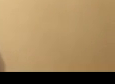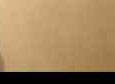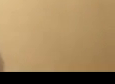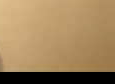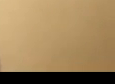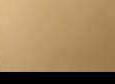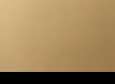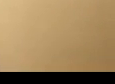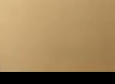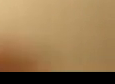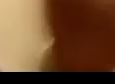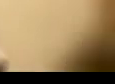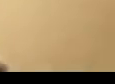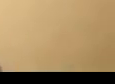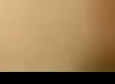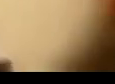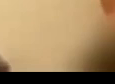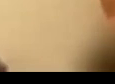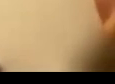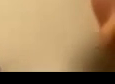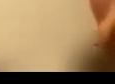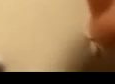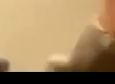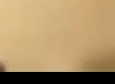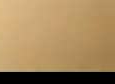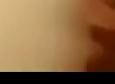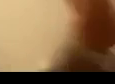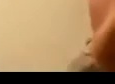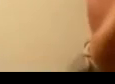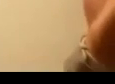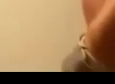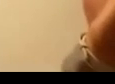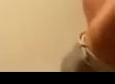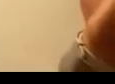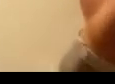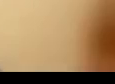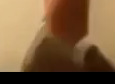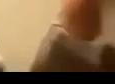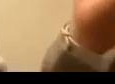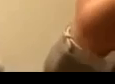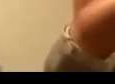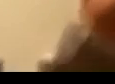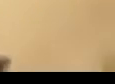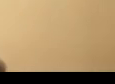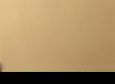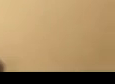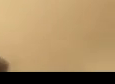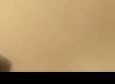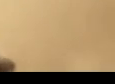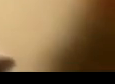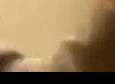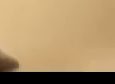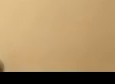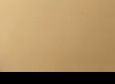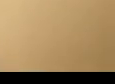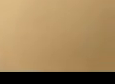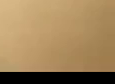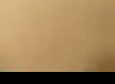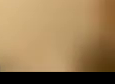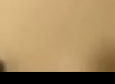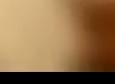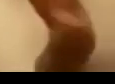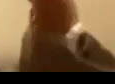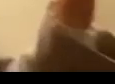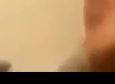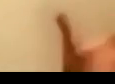direction that the sound came from. We'll reinforce them for their good behavior by lighting up the